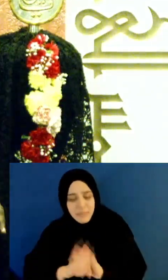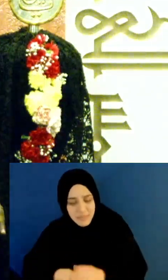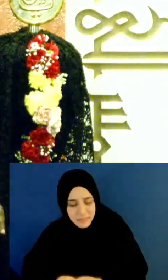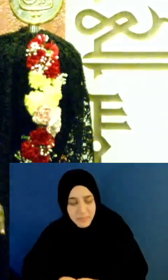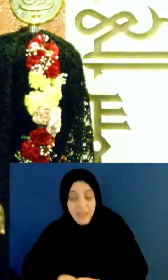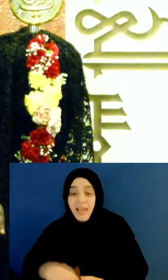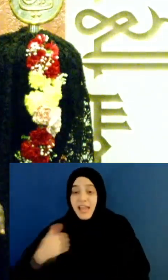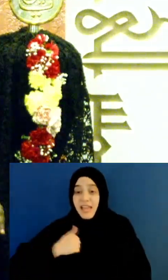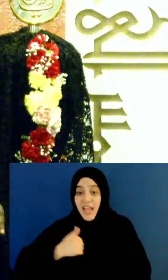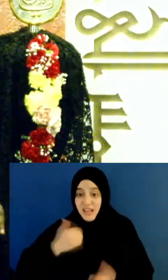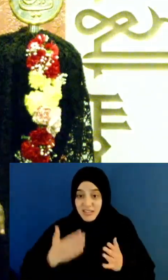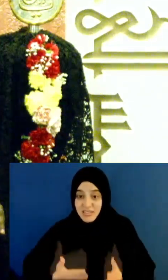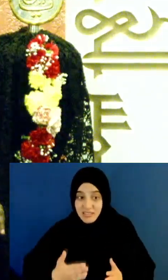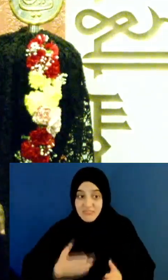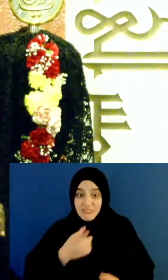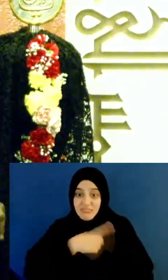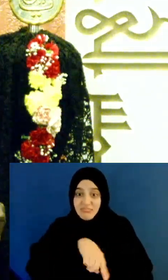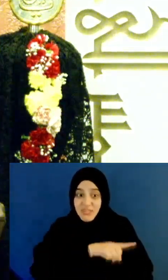Barabar.